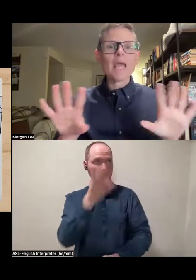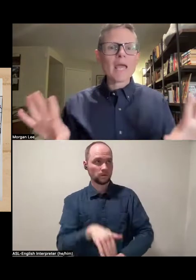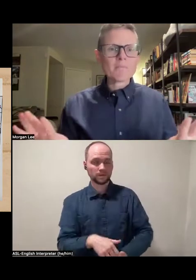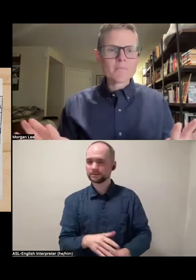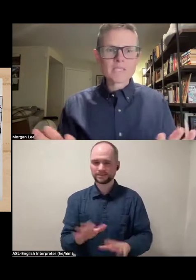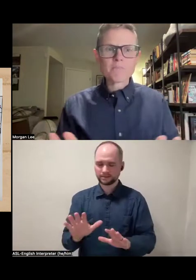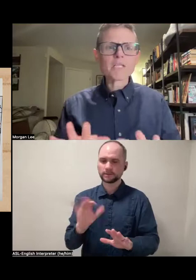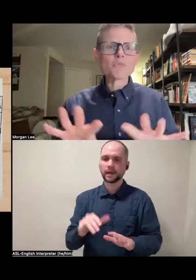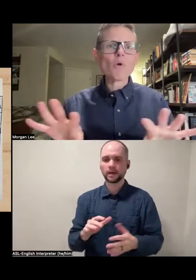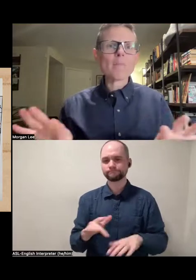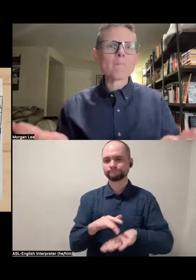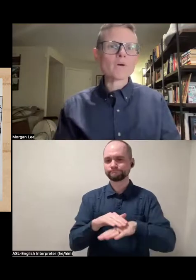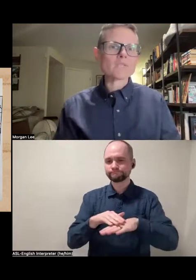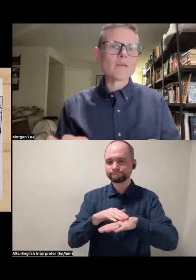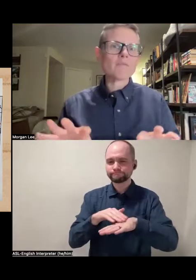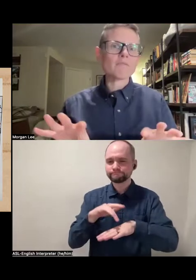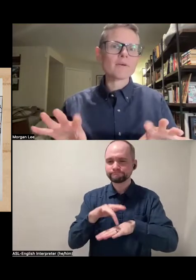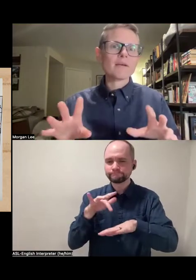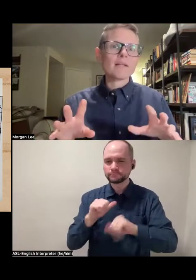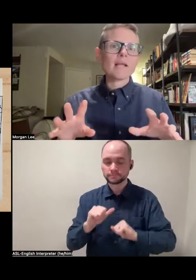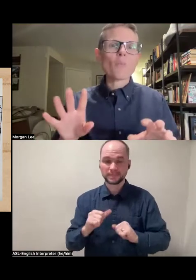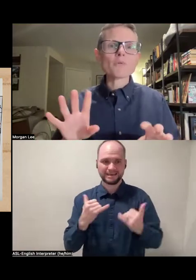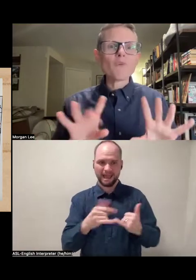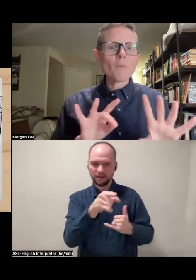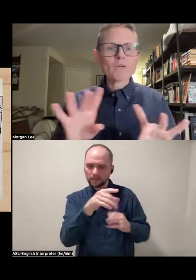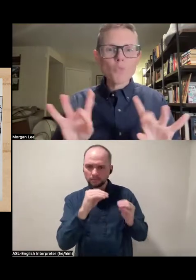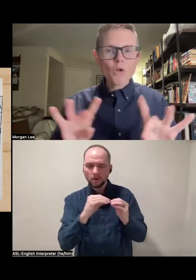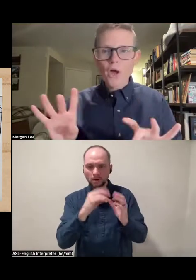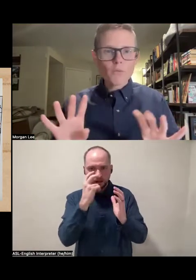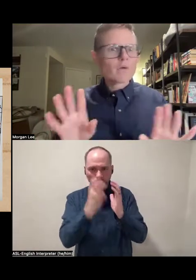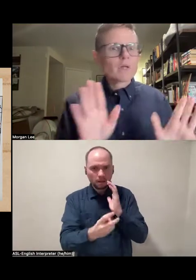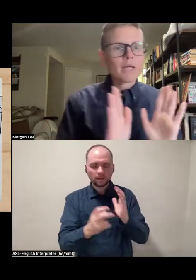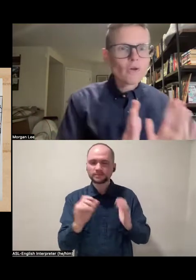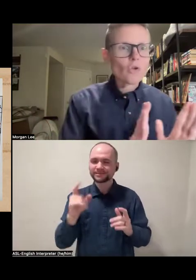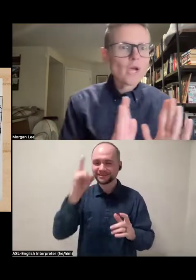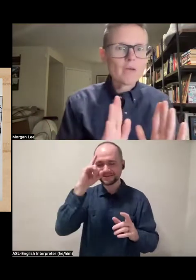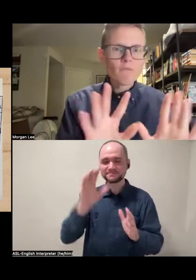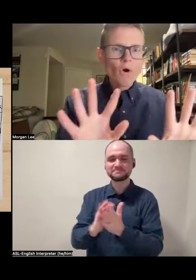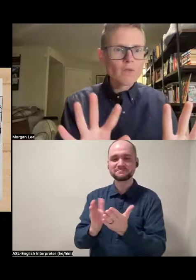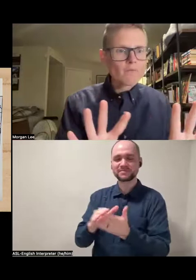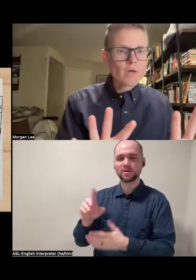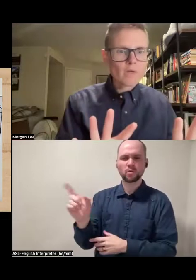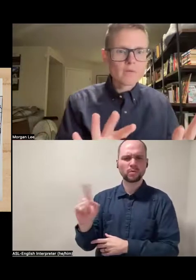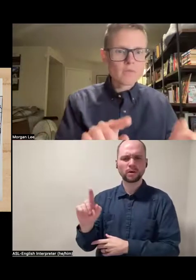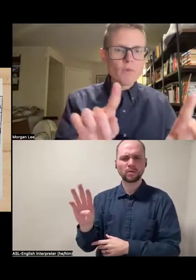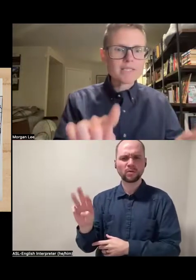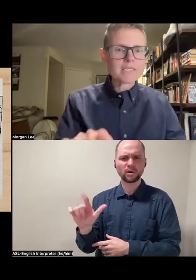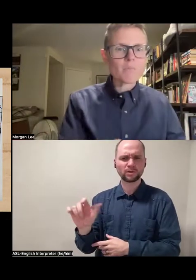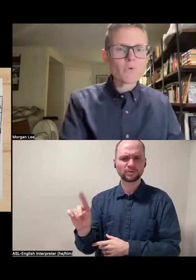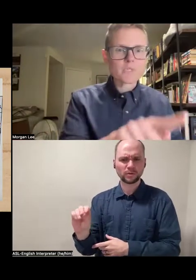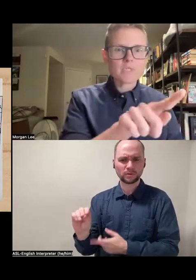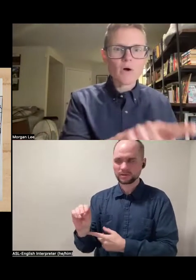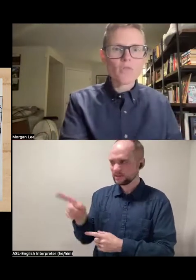it became this much more immersive, like almost fun. Where's Waldo? Like they're looking for all of the